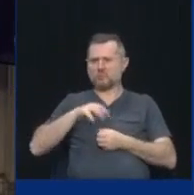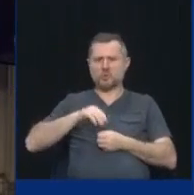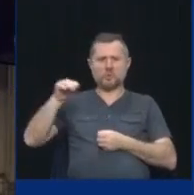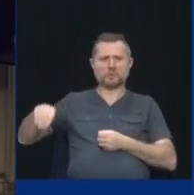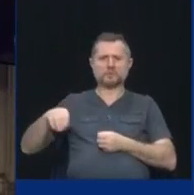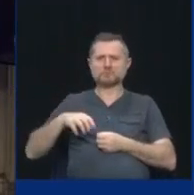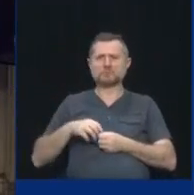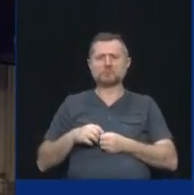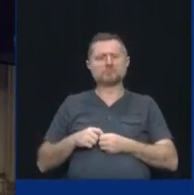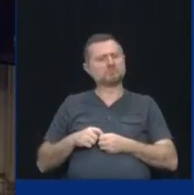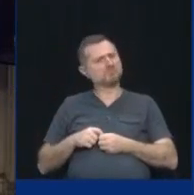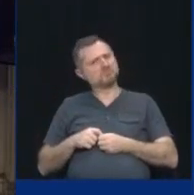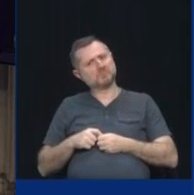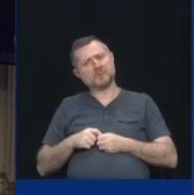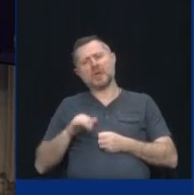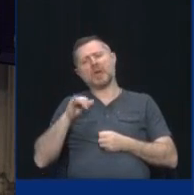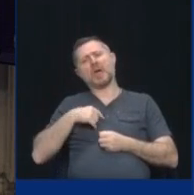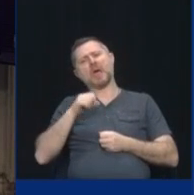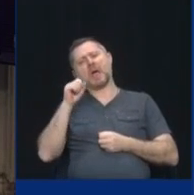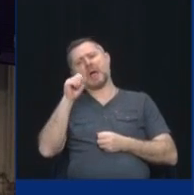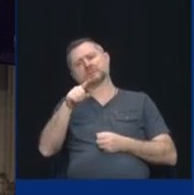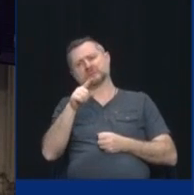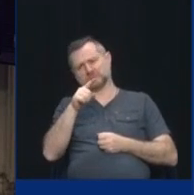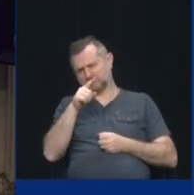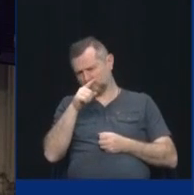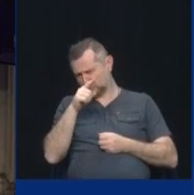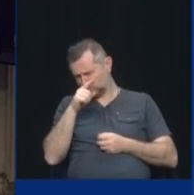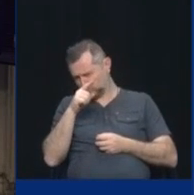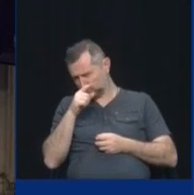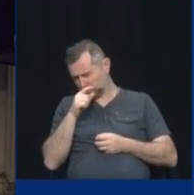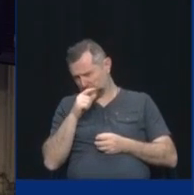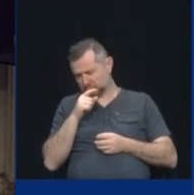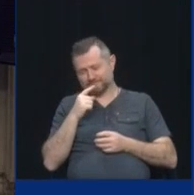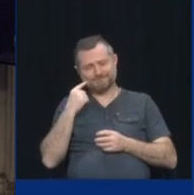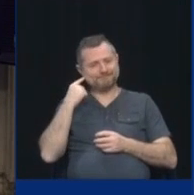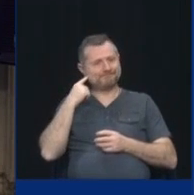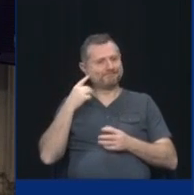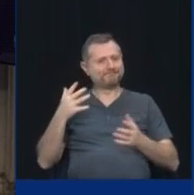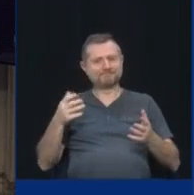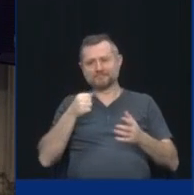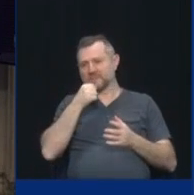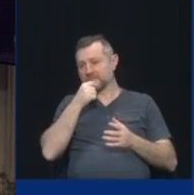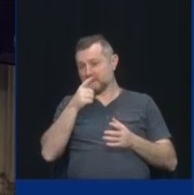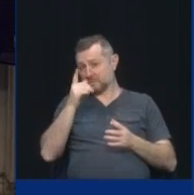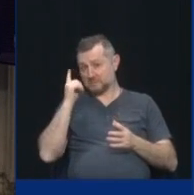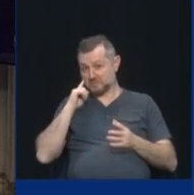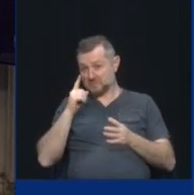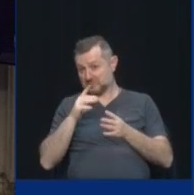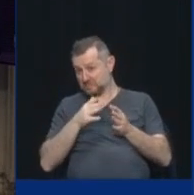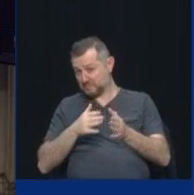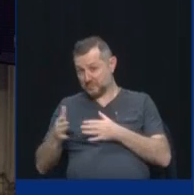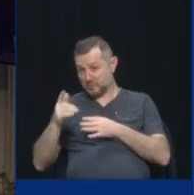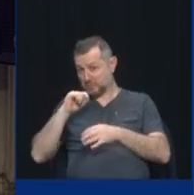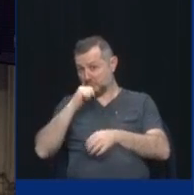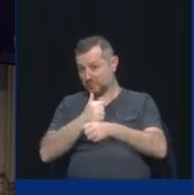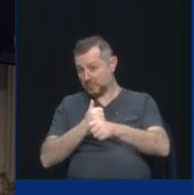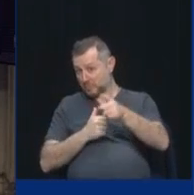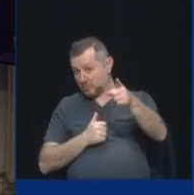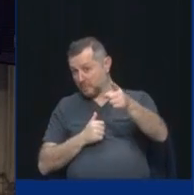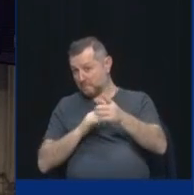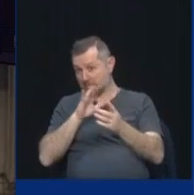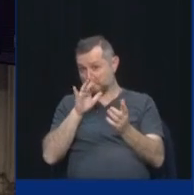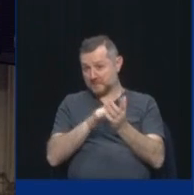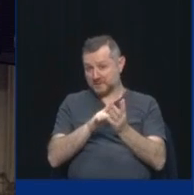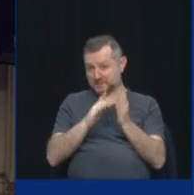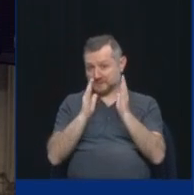the idea is you have any more trains coming in. I mean, I know this project was planned a long time ago, but it was certainly built on the assumption that Midtown would come back with the same